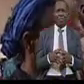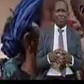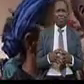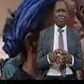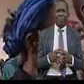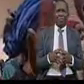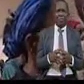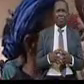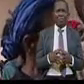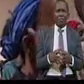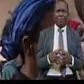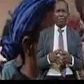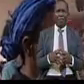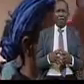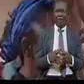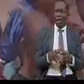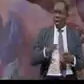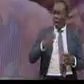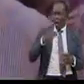atrocities,